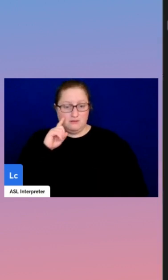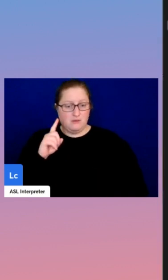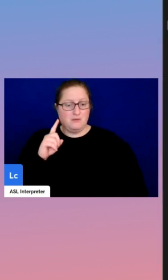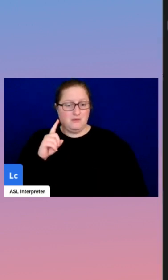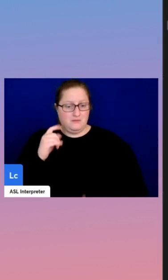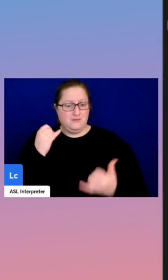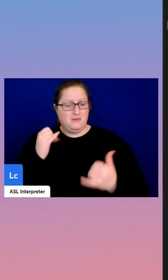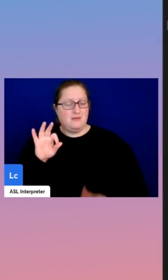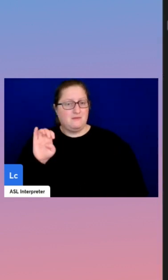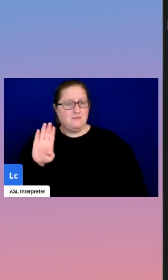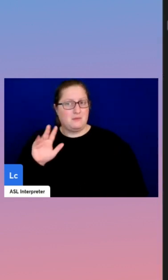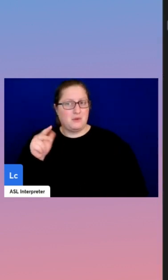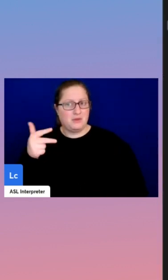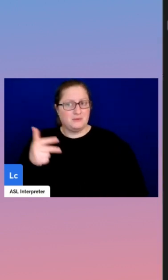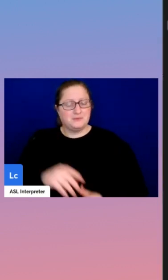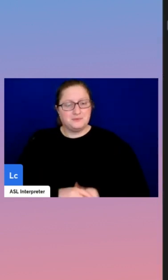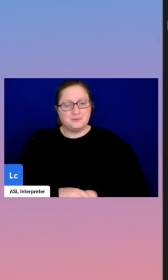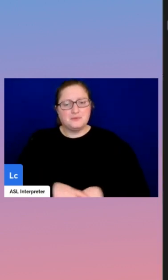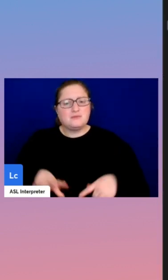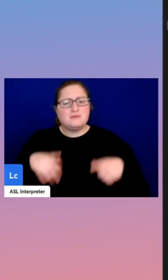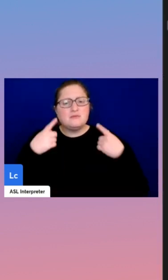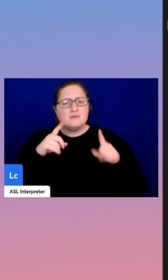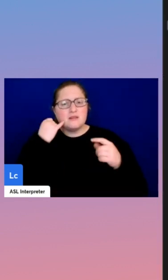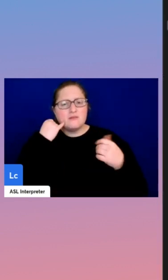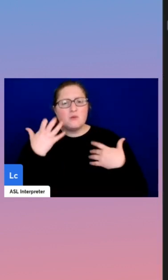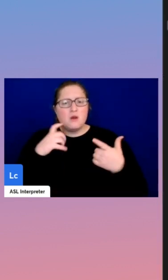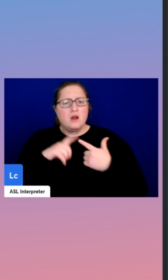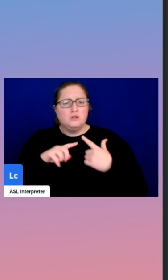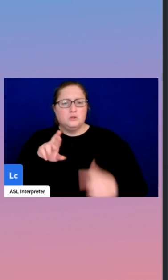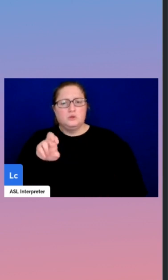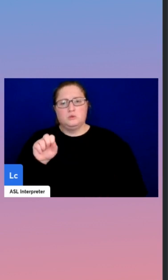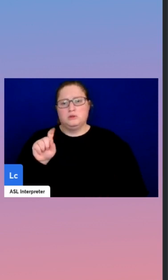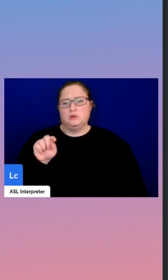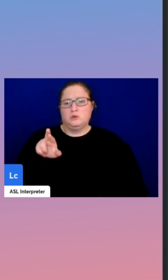right. So what happens if I want to restore? So you notice also that